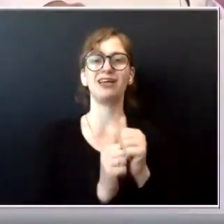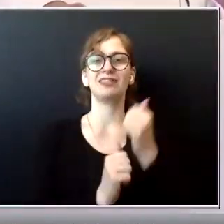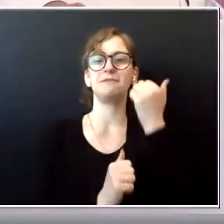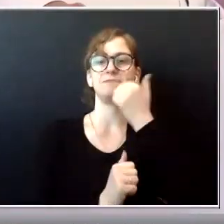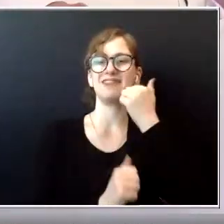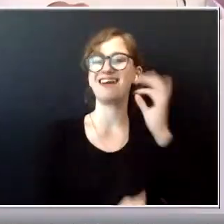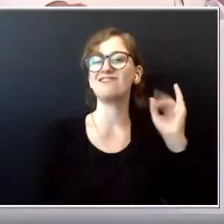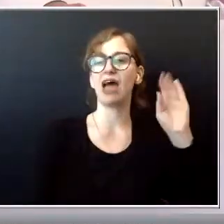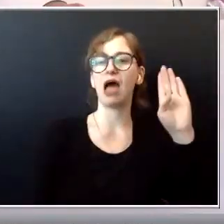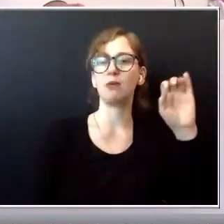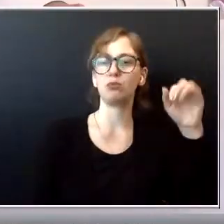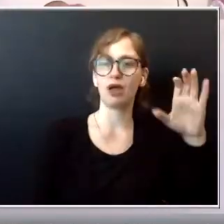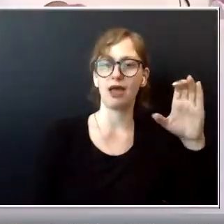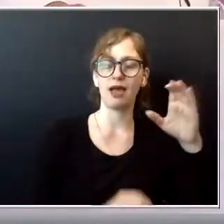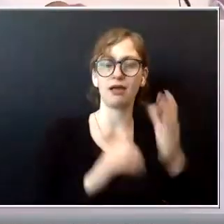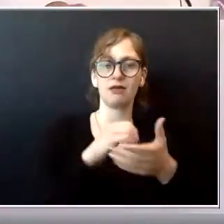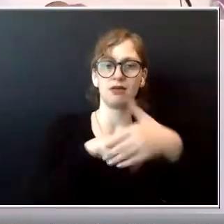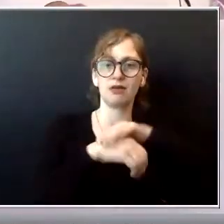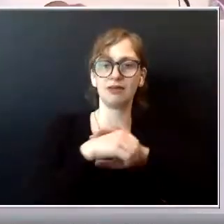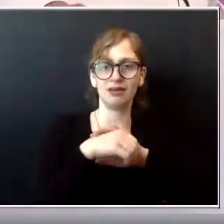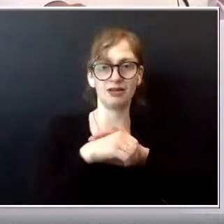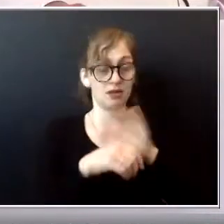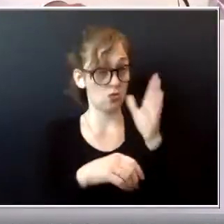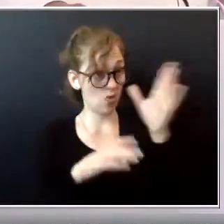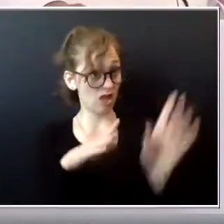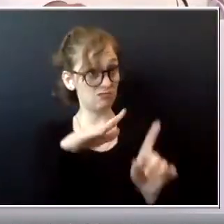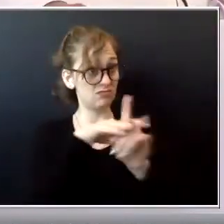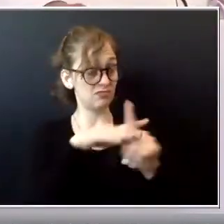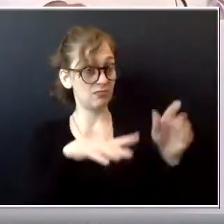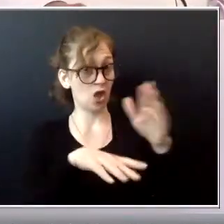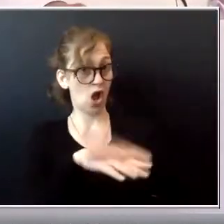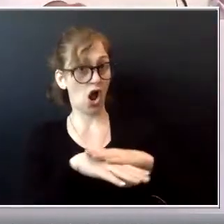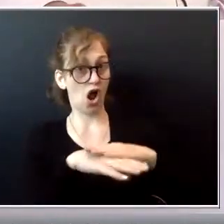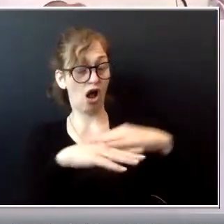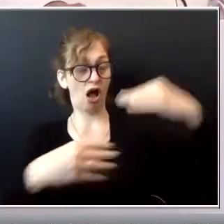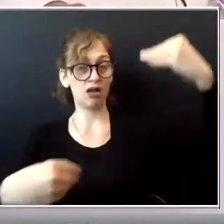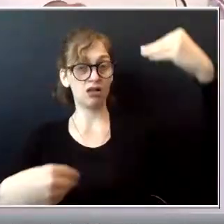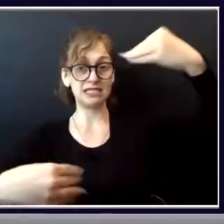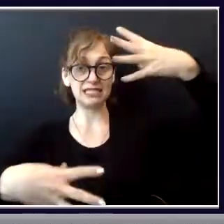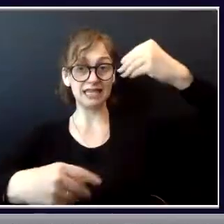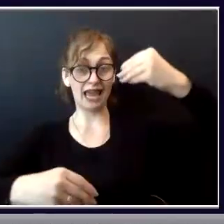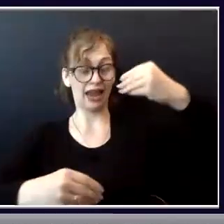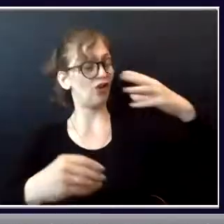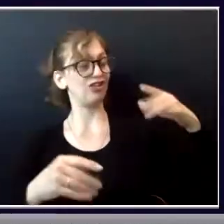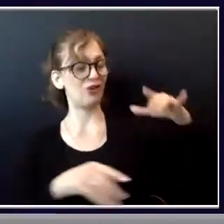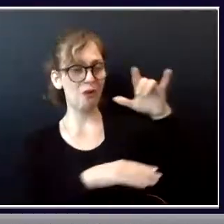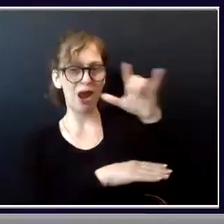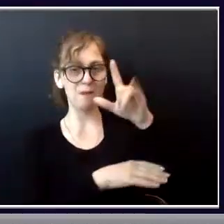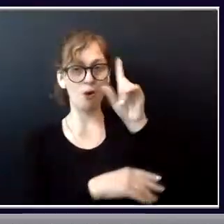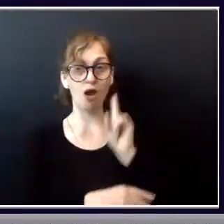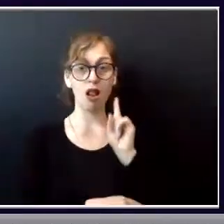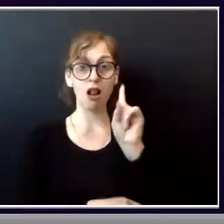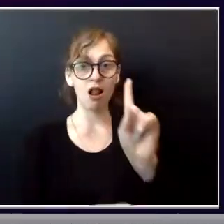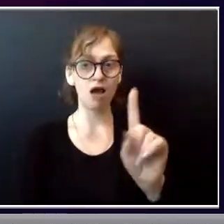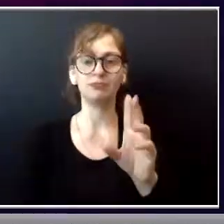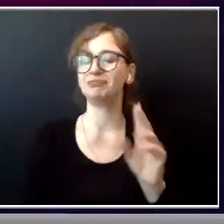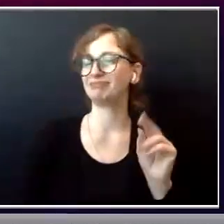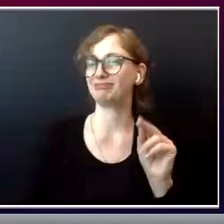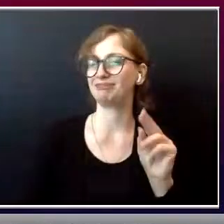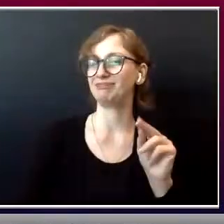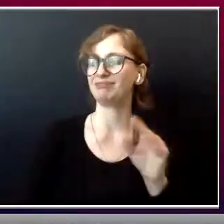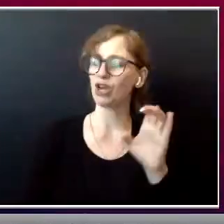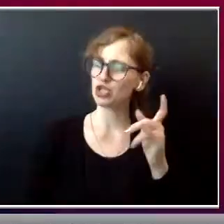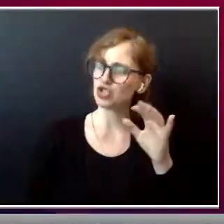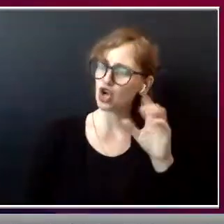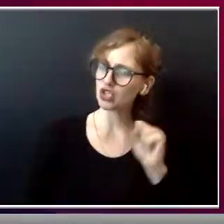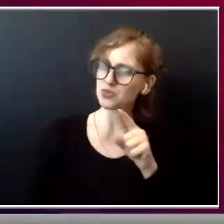through any of those scanners at the airport? No, it does not. You don't look like the bionic man. And Charles, were you back to normal right away? You walked out of the hospital within